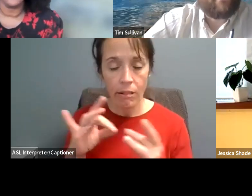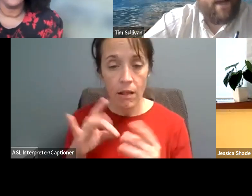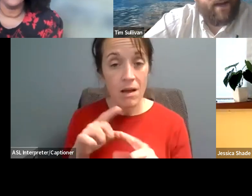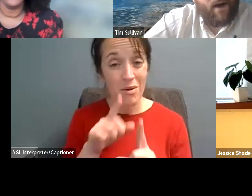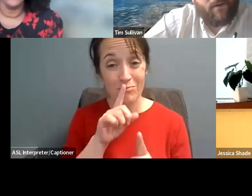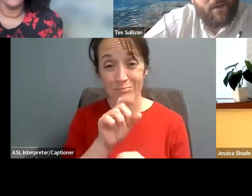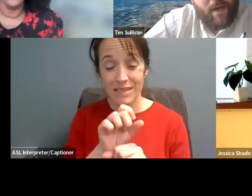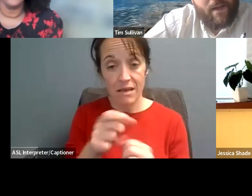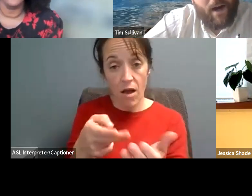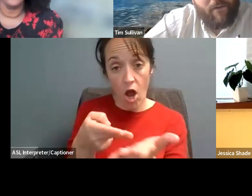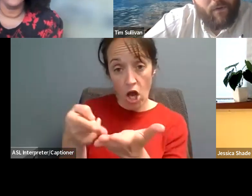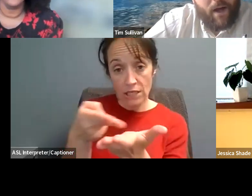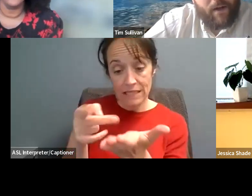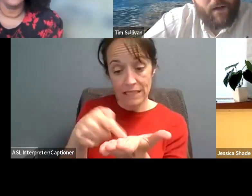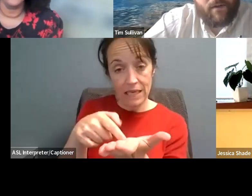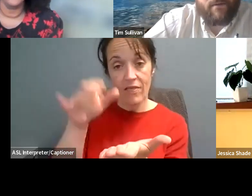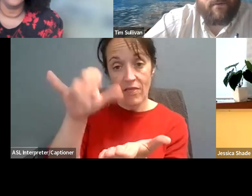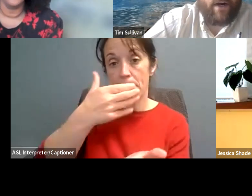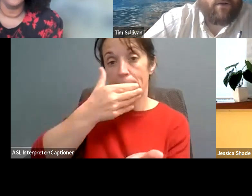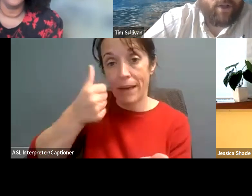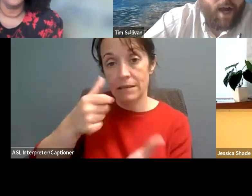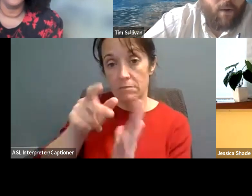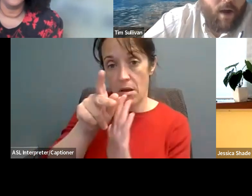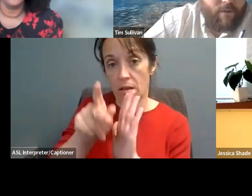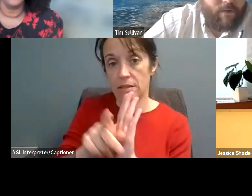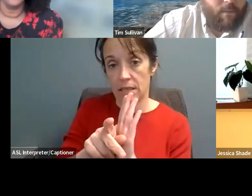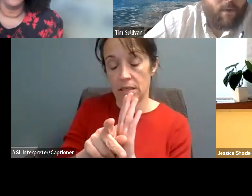plans that stand out to me that I've read, they don't